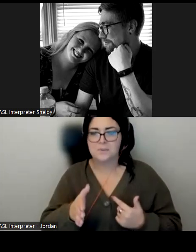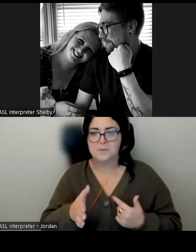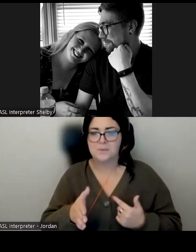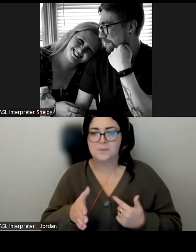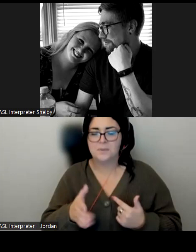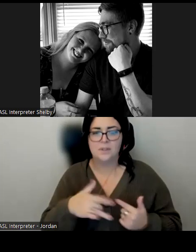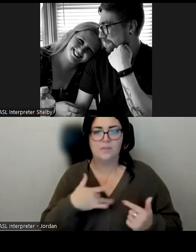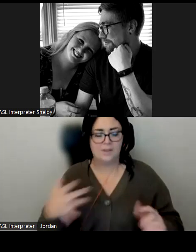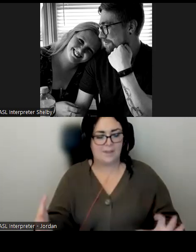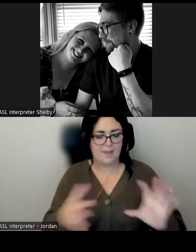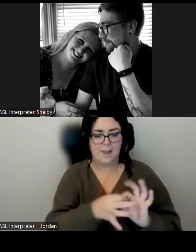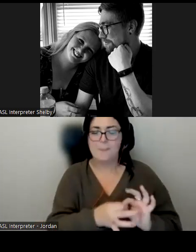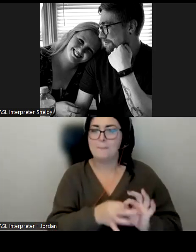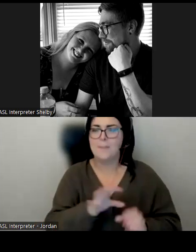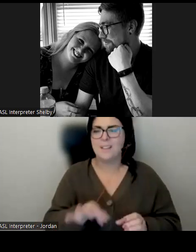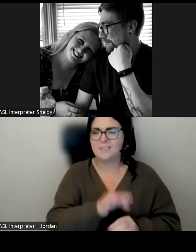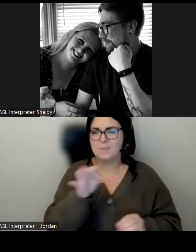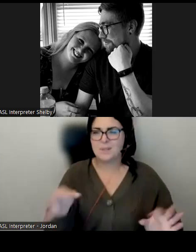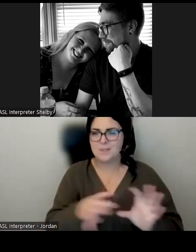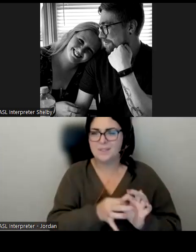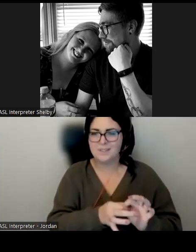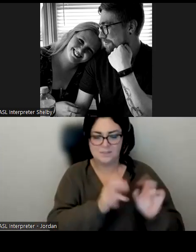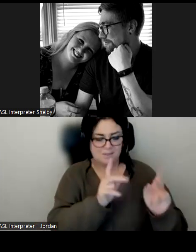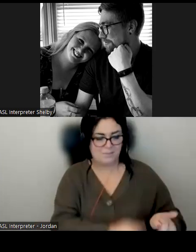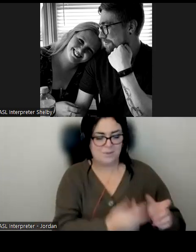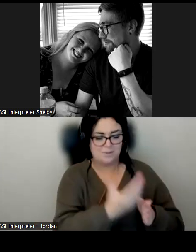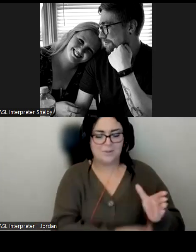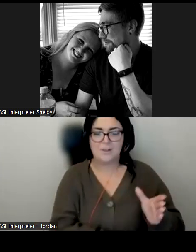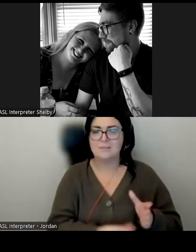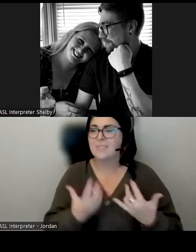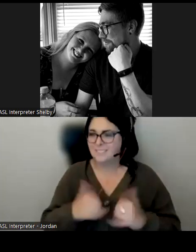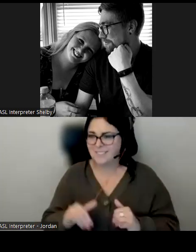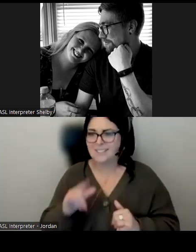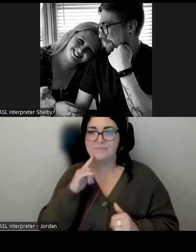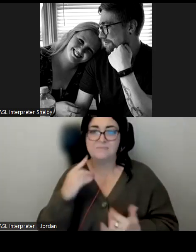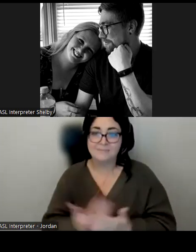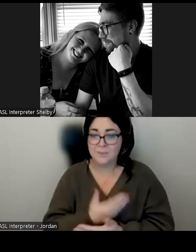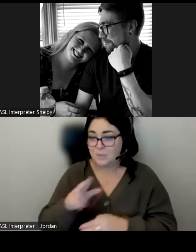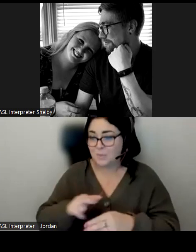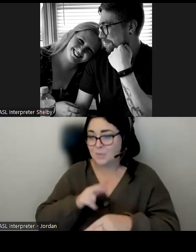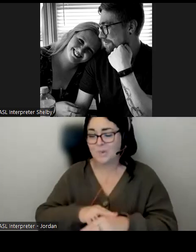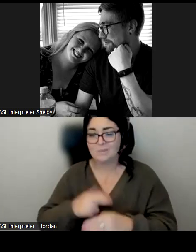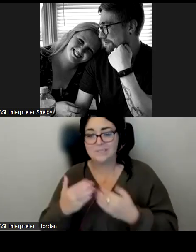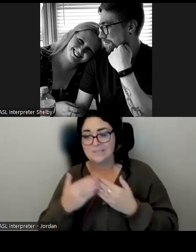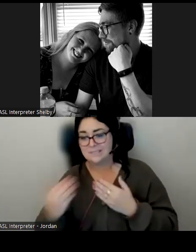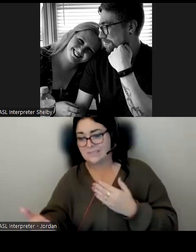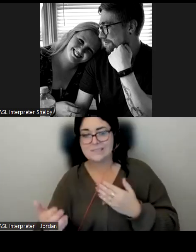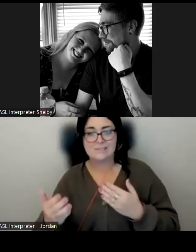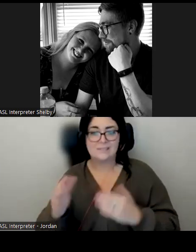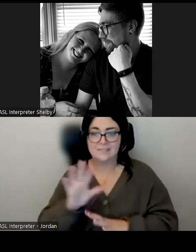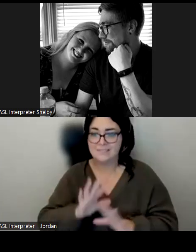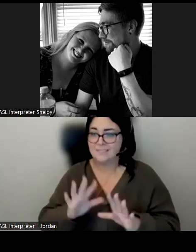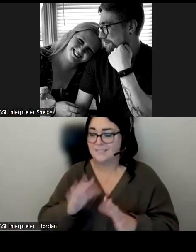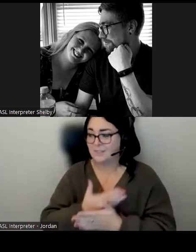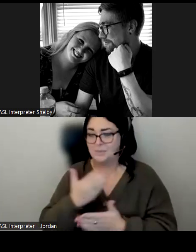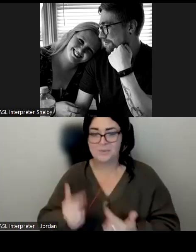that connection to them, but you are starting again and searching for a new normal at the same time, while